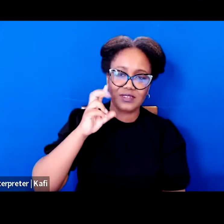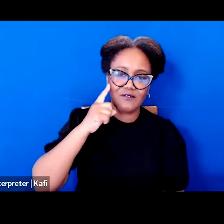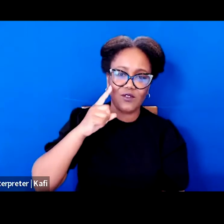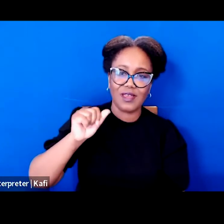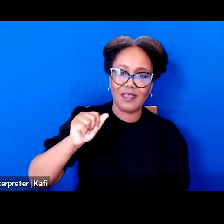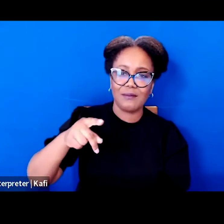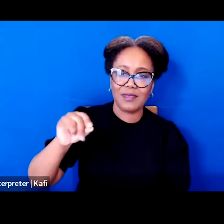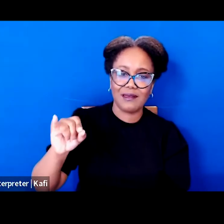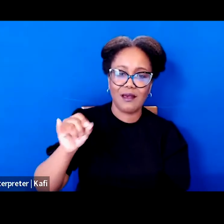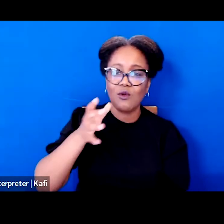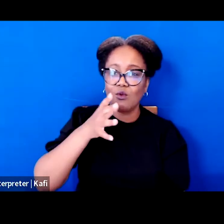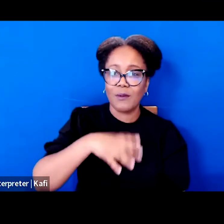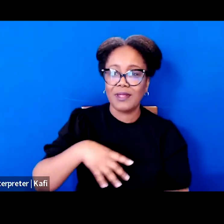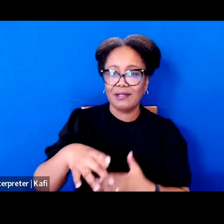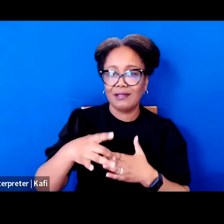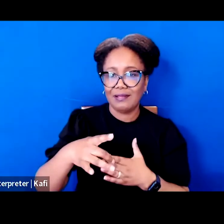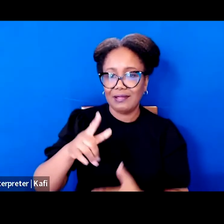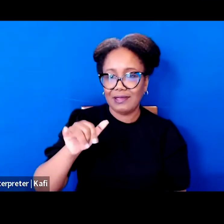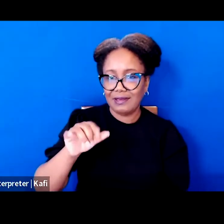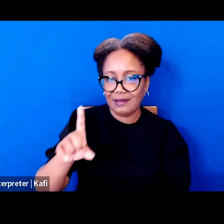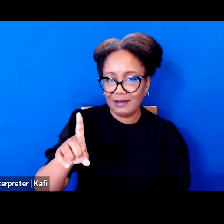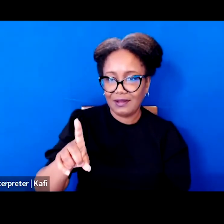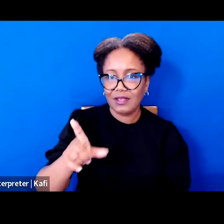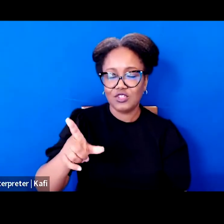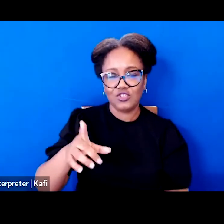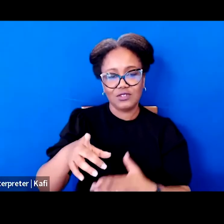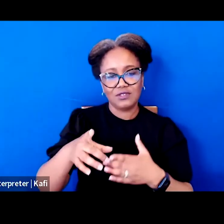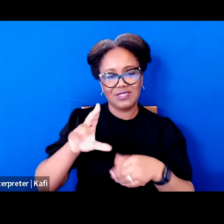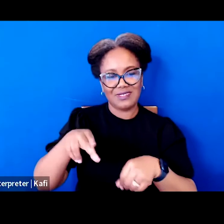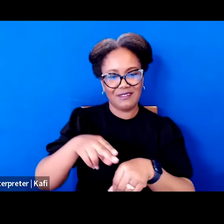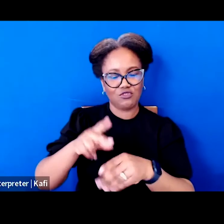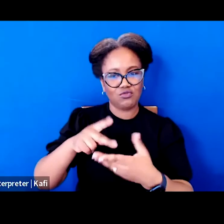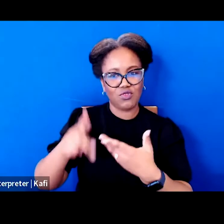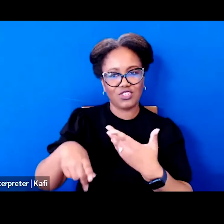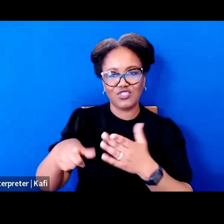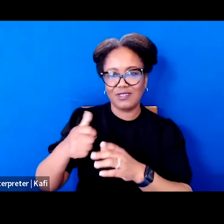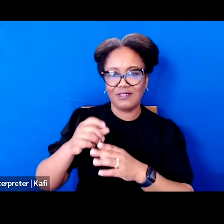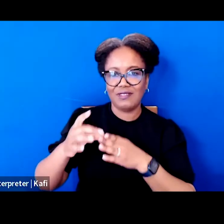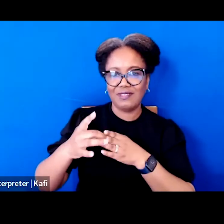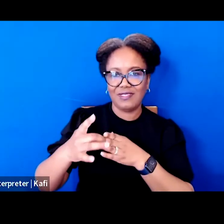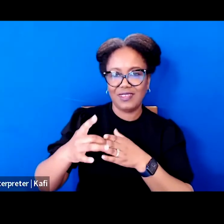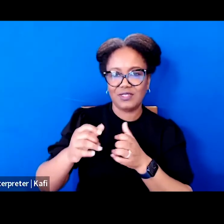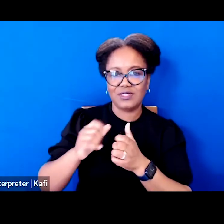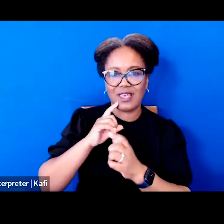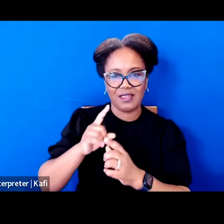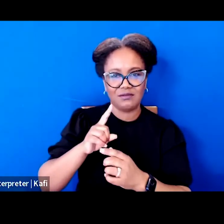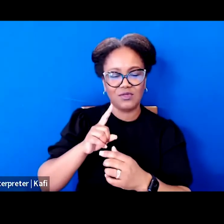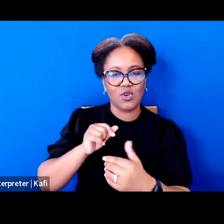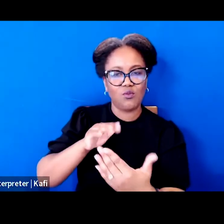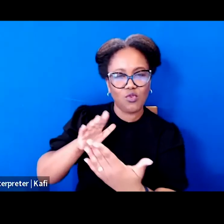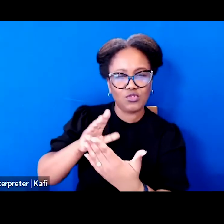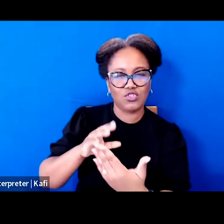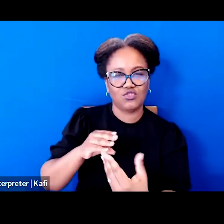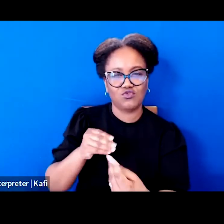leads a national research project on race, gender, and violence. Dr. Wan is a 2020 Soros Justice Fellowship, a